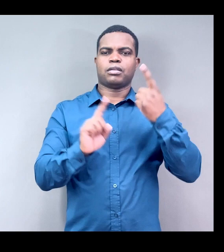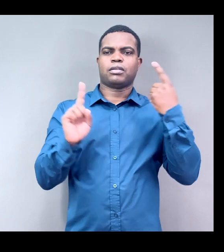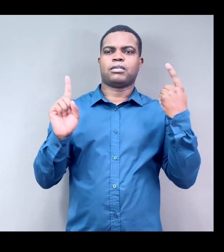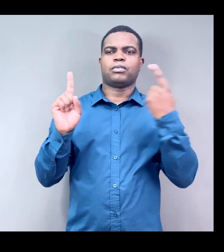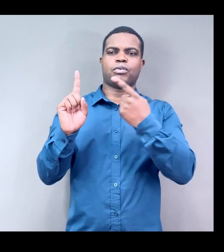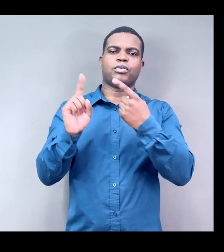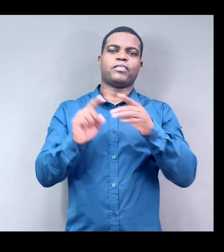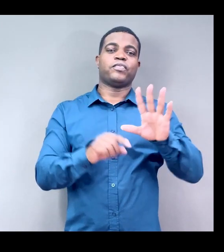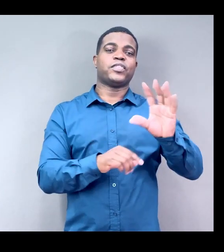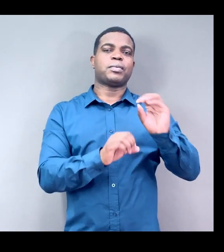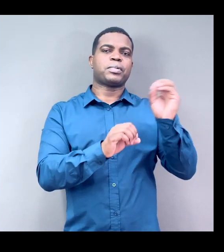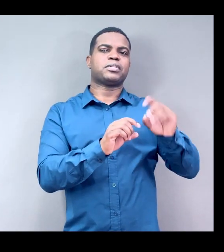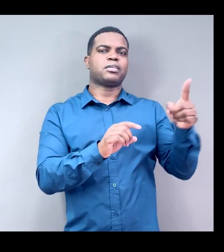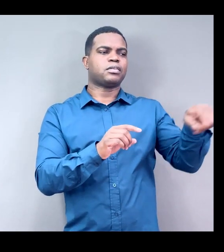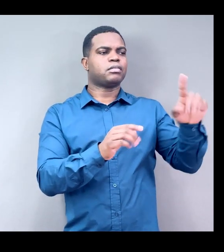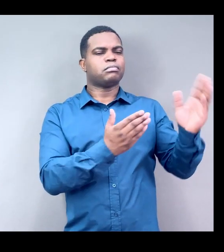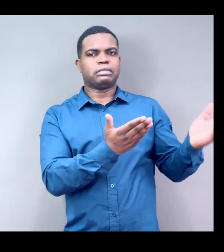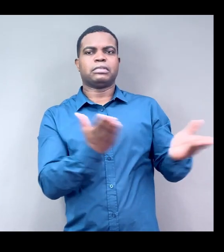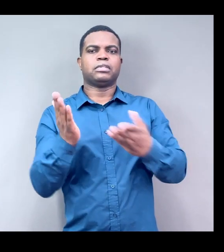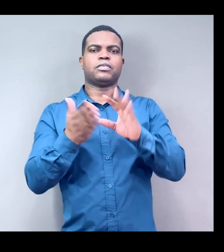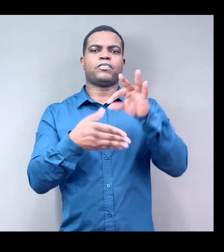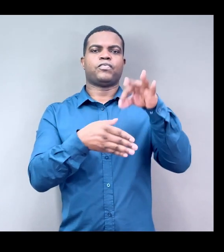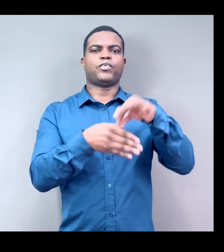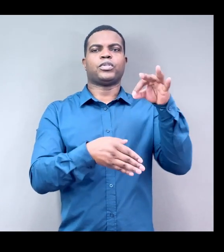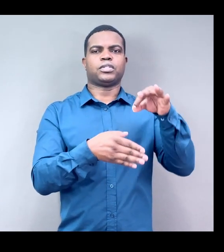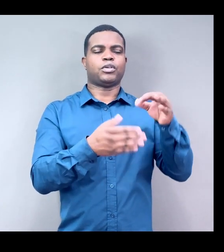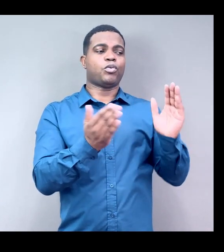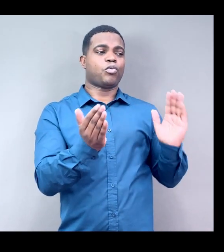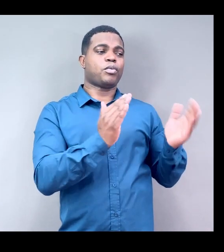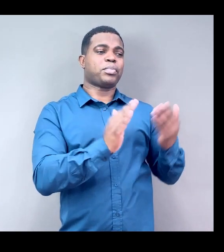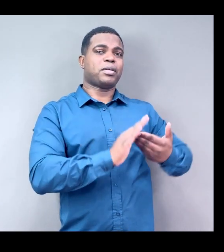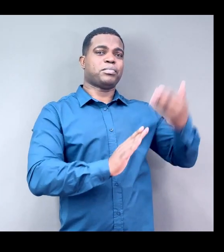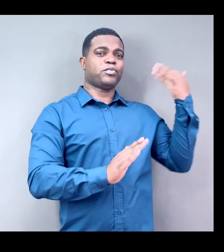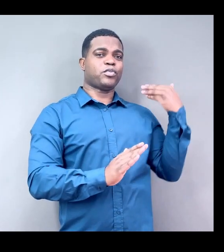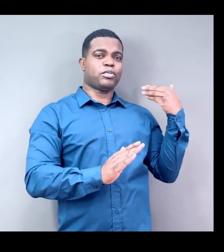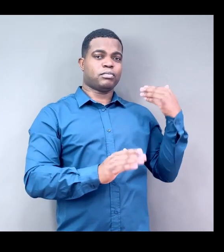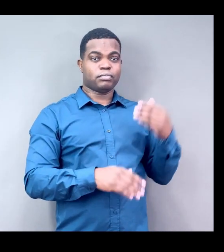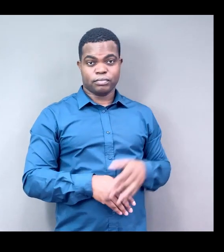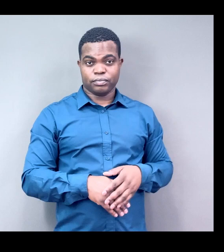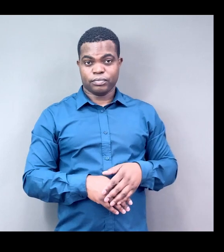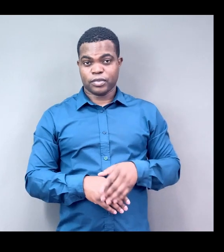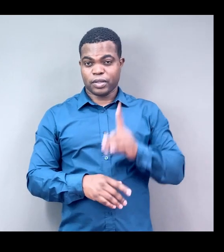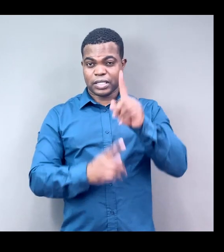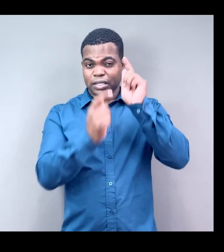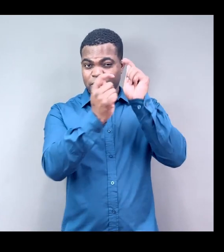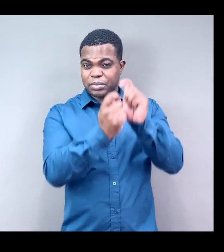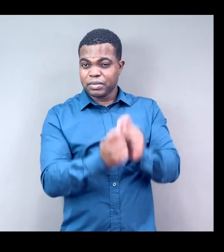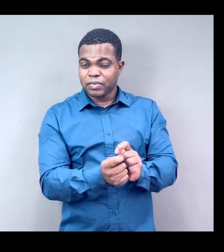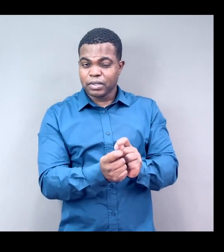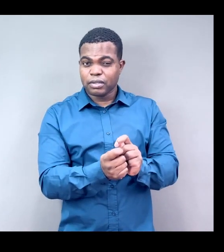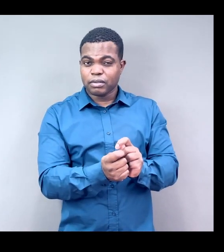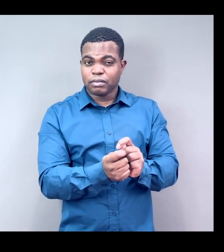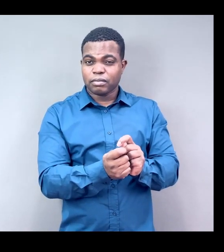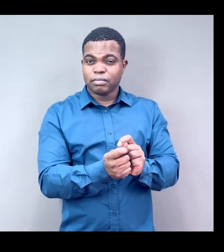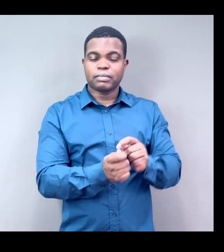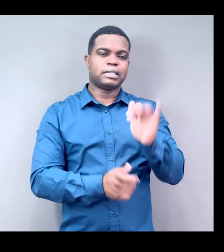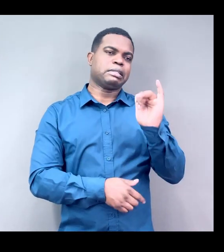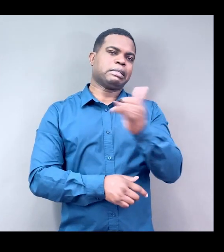the previous election. So this is an objective. Is this objective smart? Is it